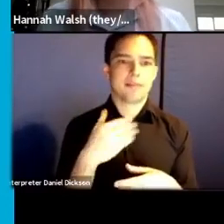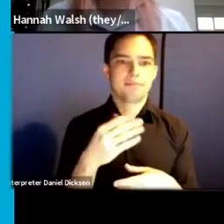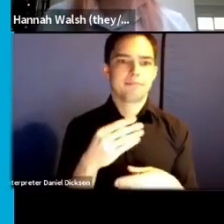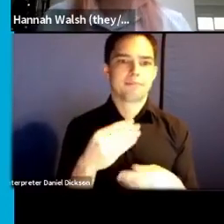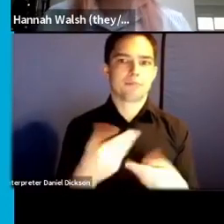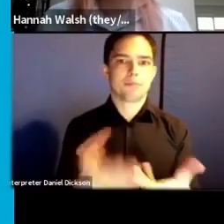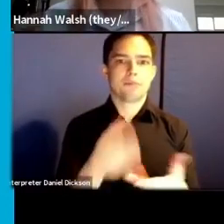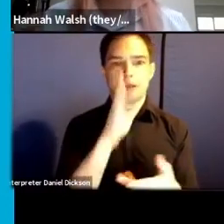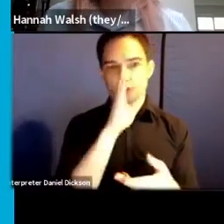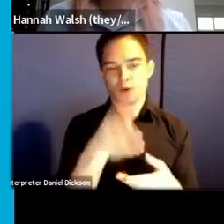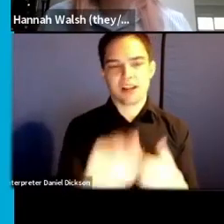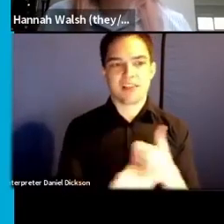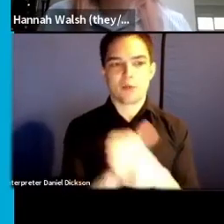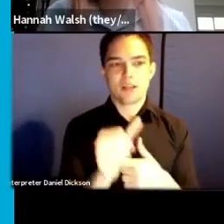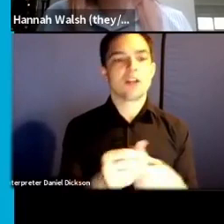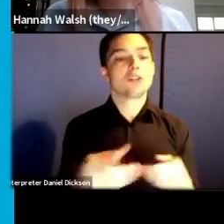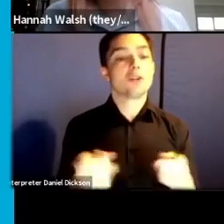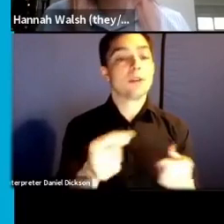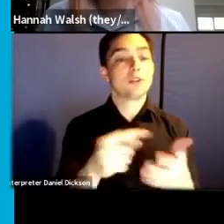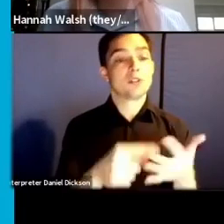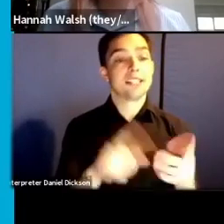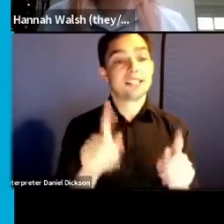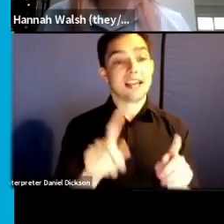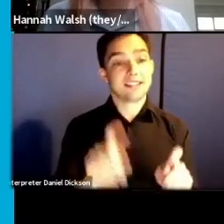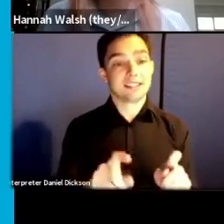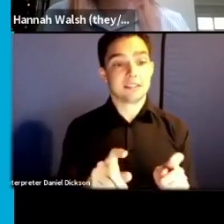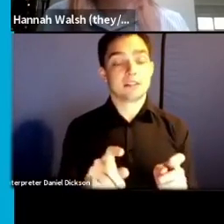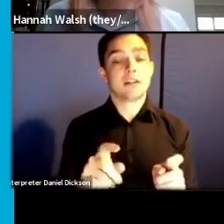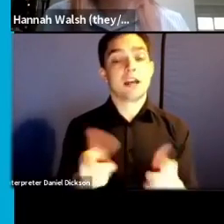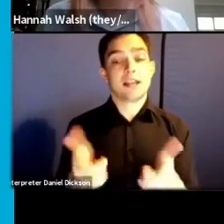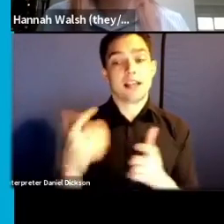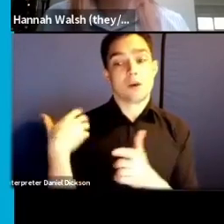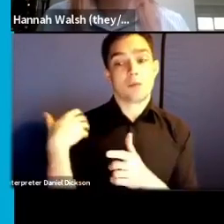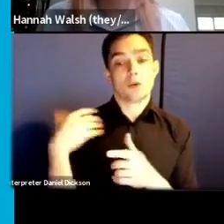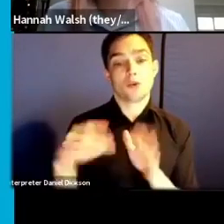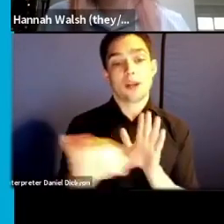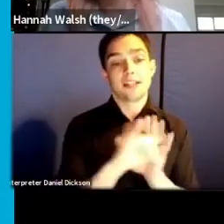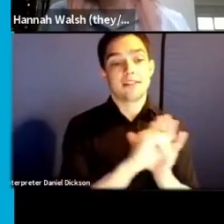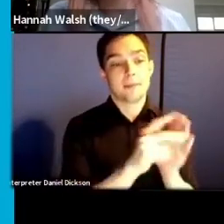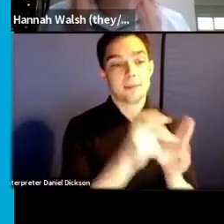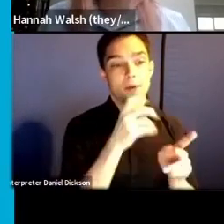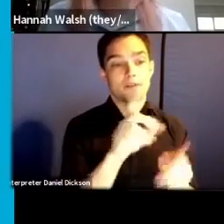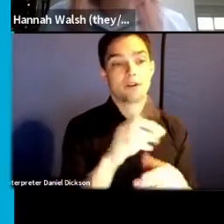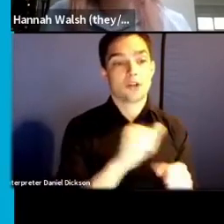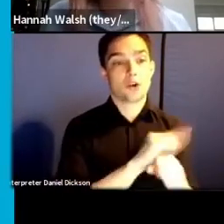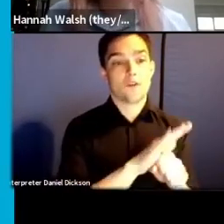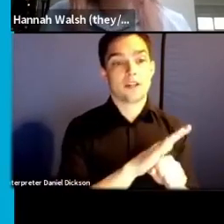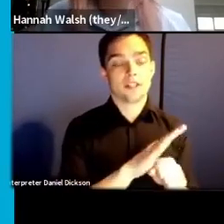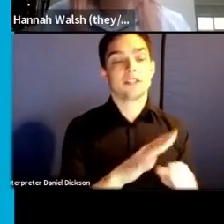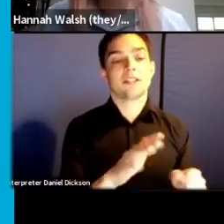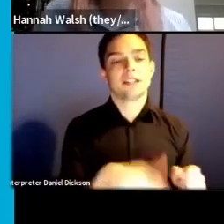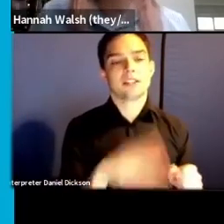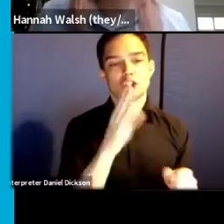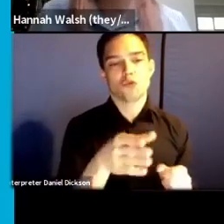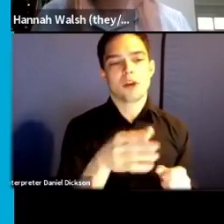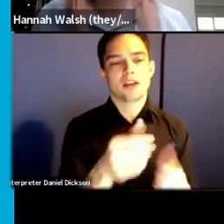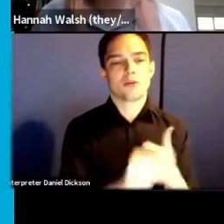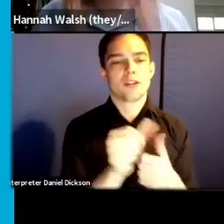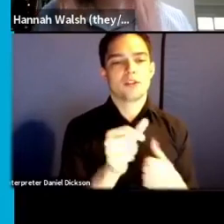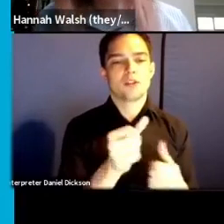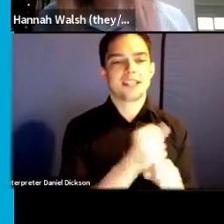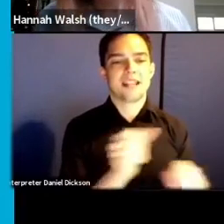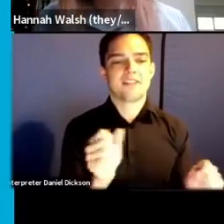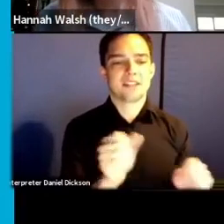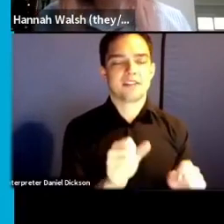administering these tests allows your employer to identify people with COVID, which is a direct threat to the safety of people,